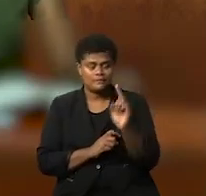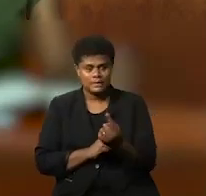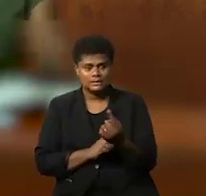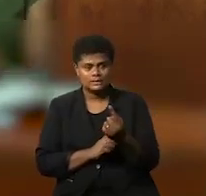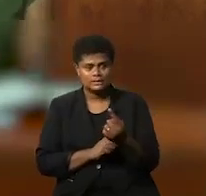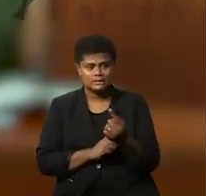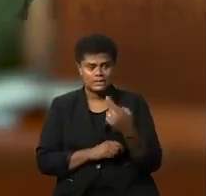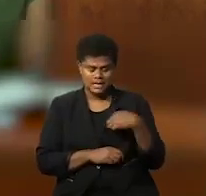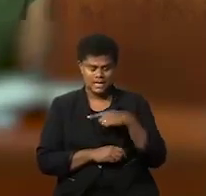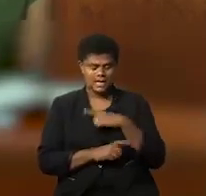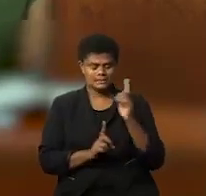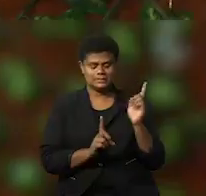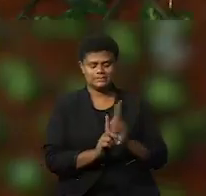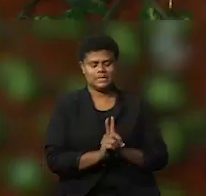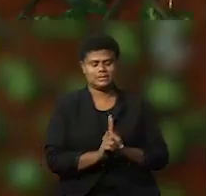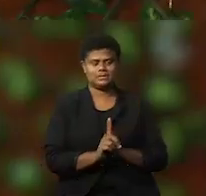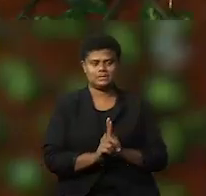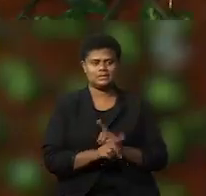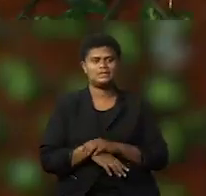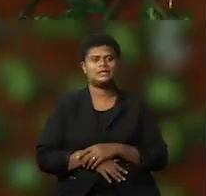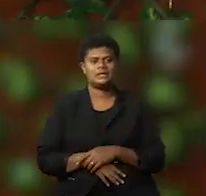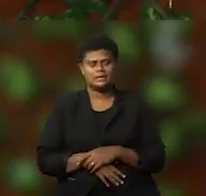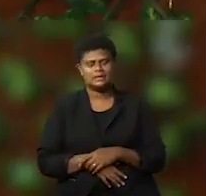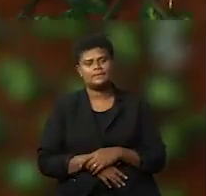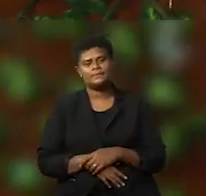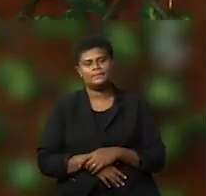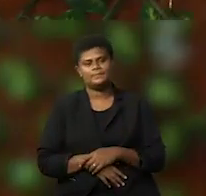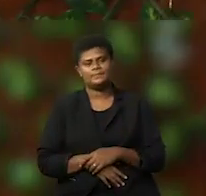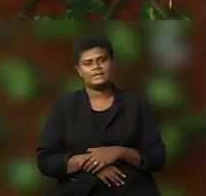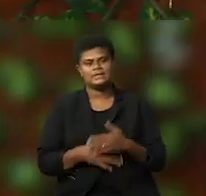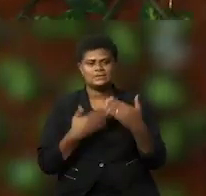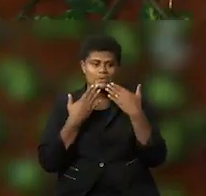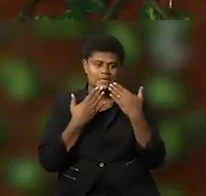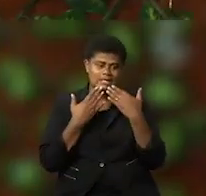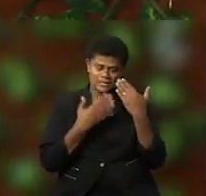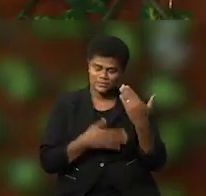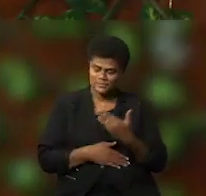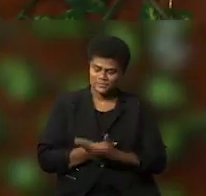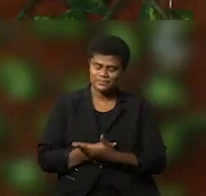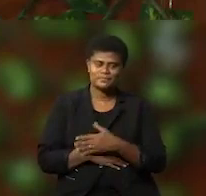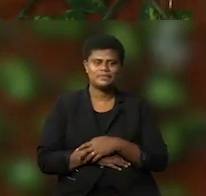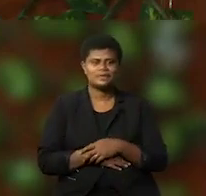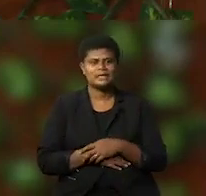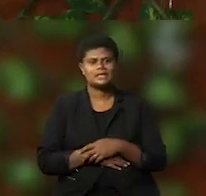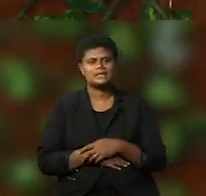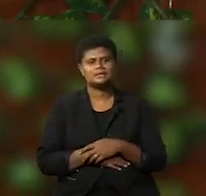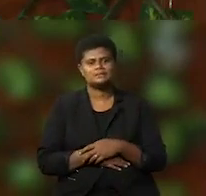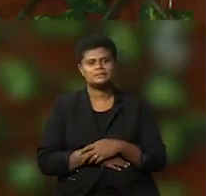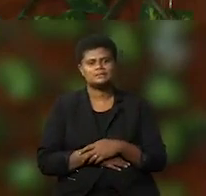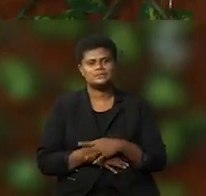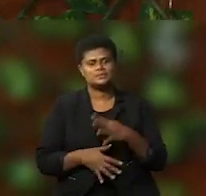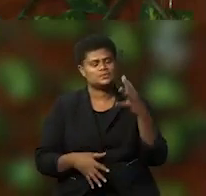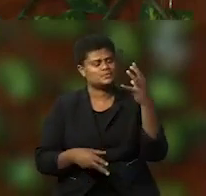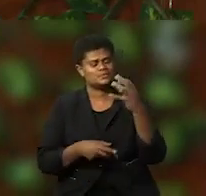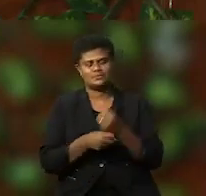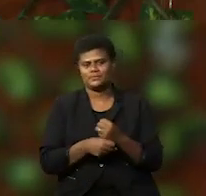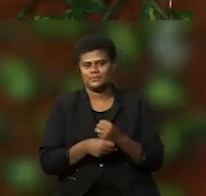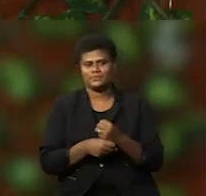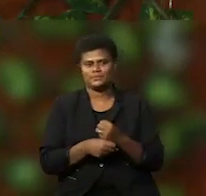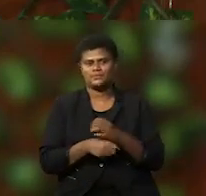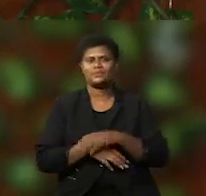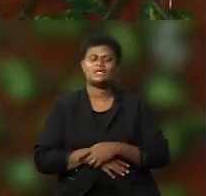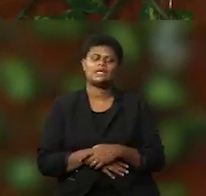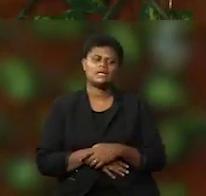Amen. Thank you. Thank you so much for that wonderful thought. And thank you to Tartala, and I believe that brings us to the end of our program